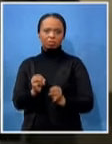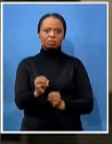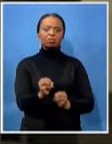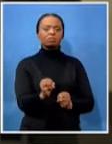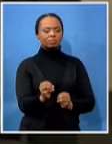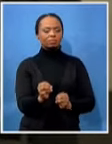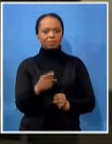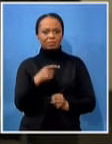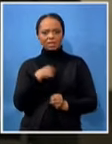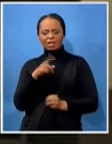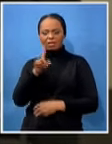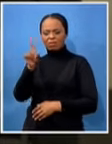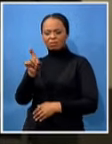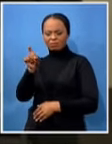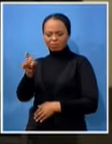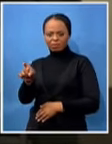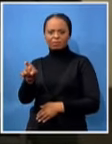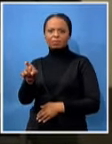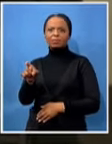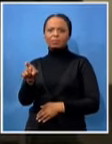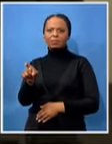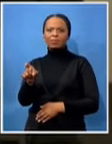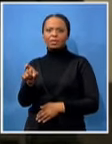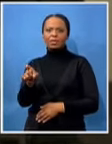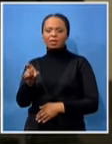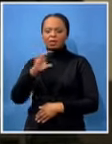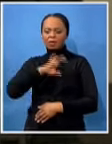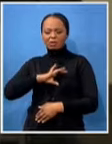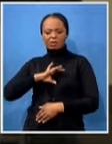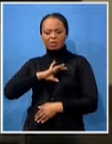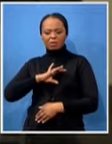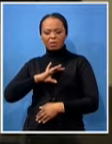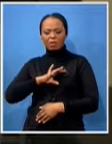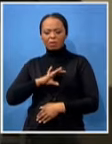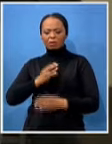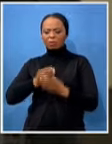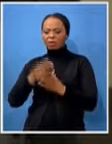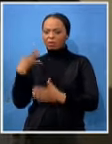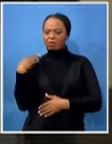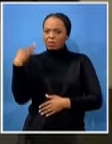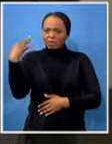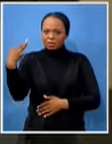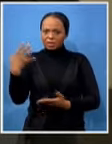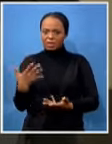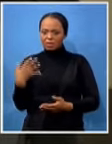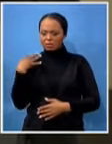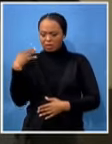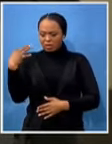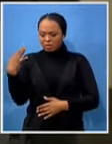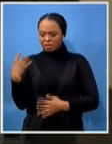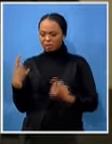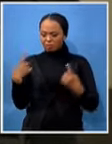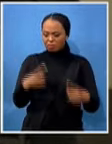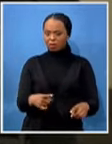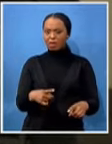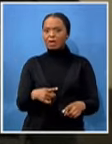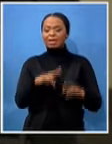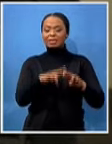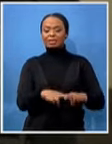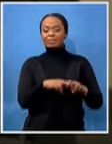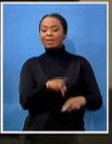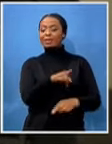the volunteers to be sessional, depending on the arrangement? We discussed that, of course. I know that you, as